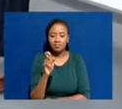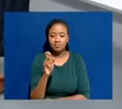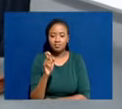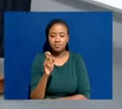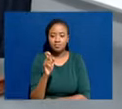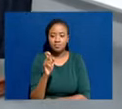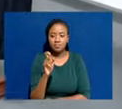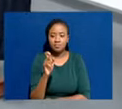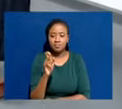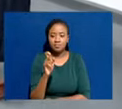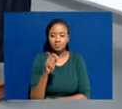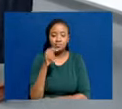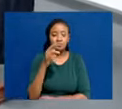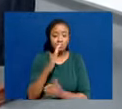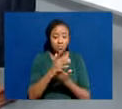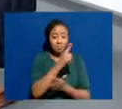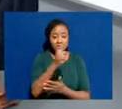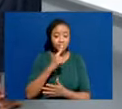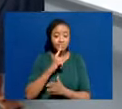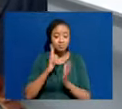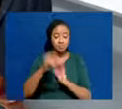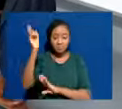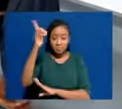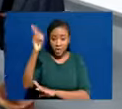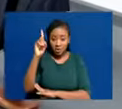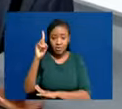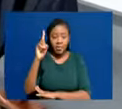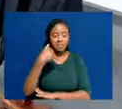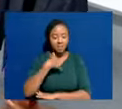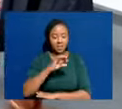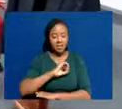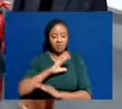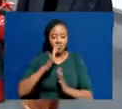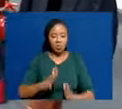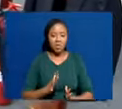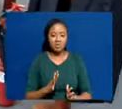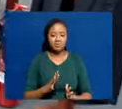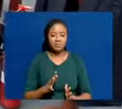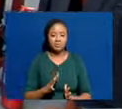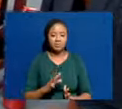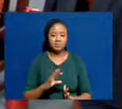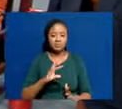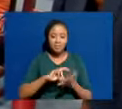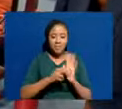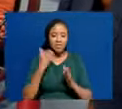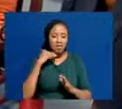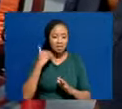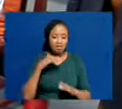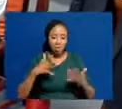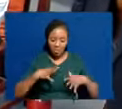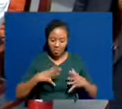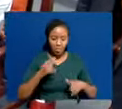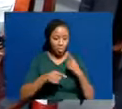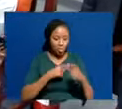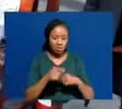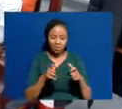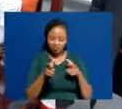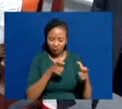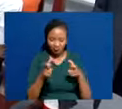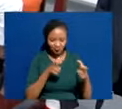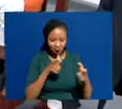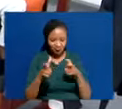saying, Nairobi ina wenyewe. Nisisi. The cartels still control this city. Where? They own this city, the mafia. No, and